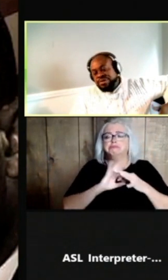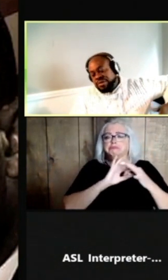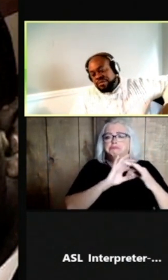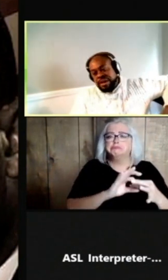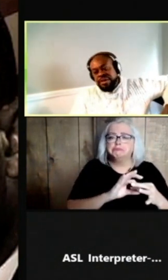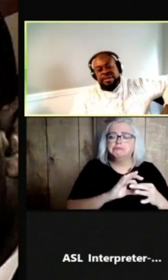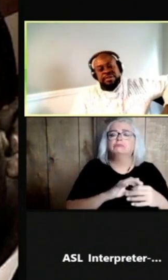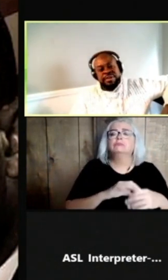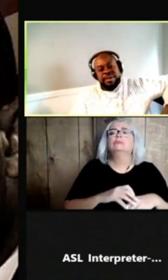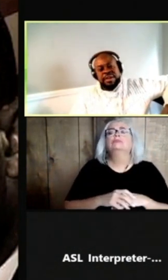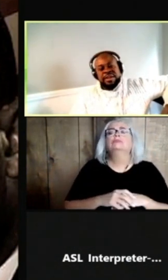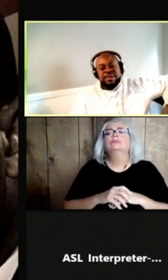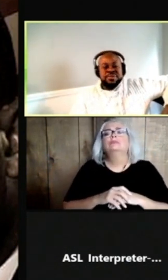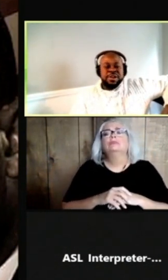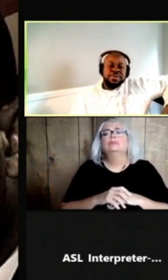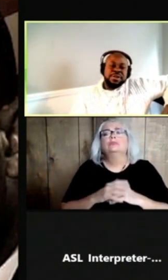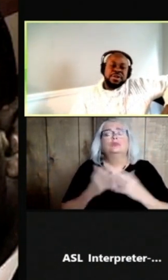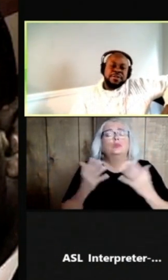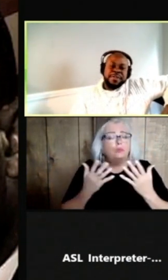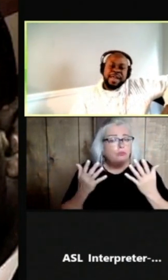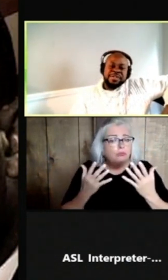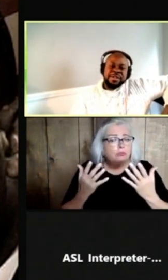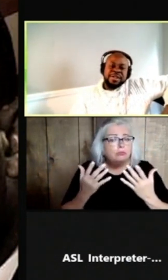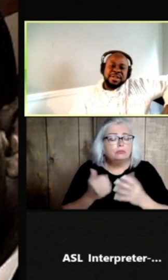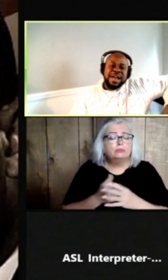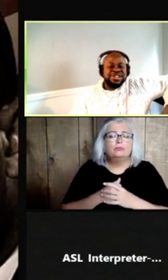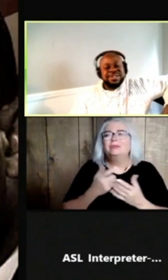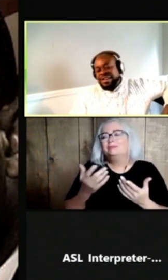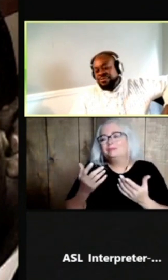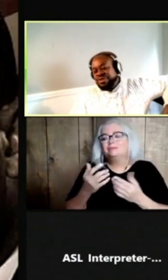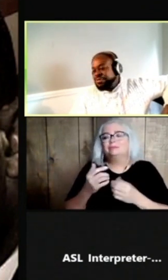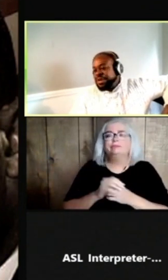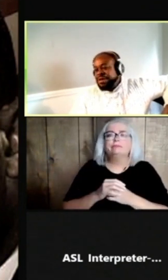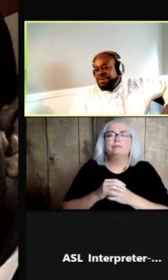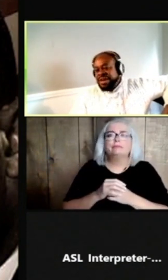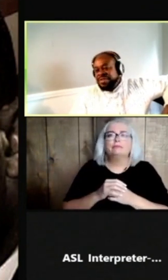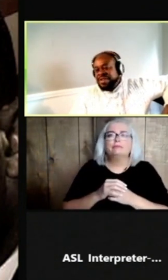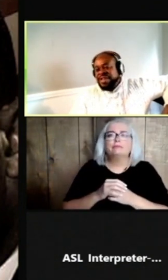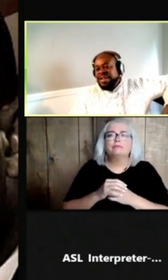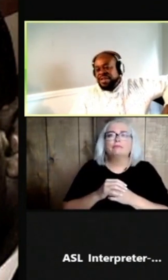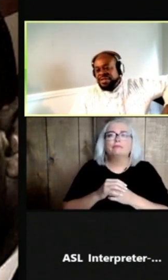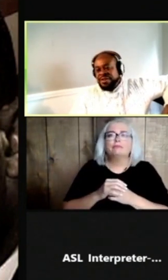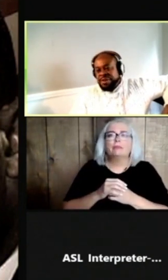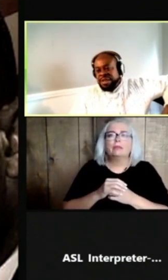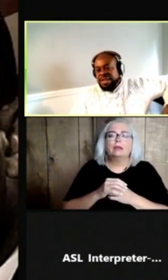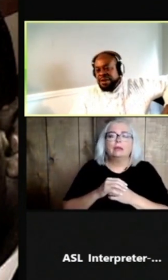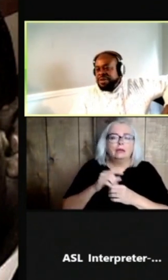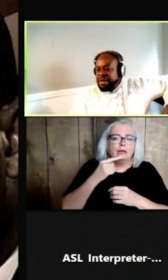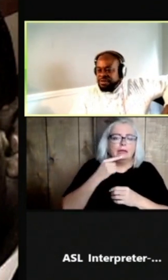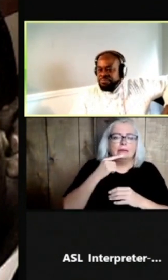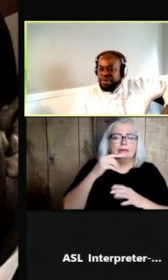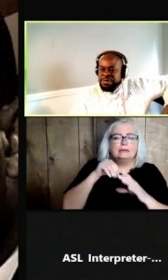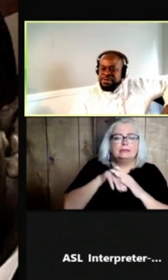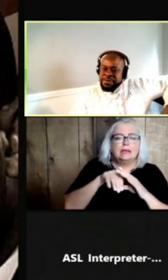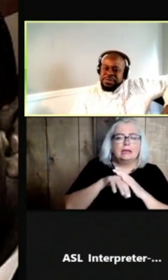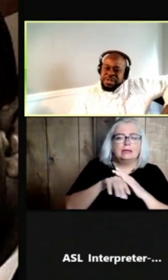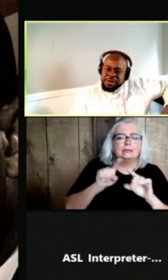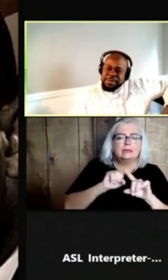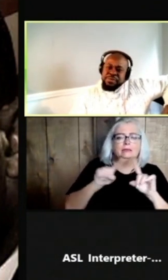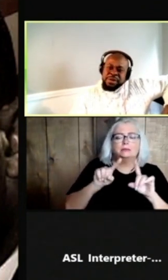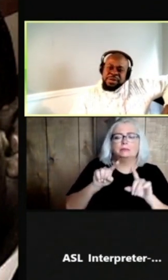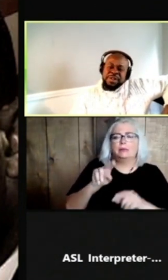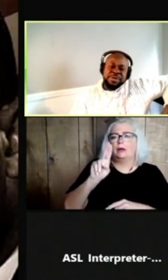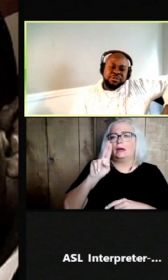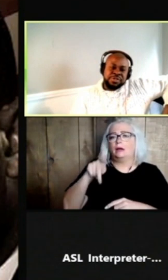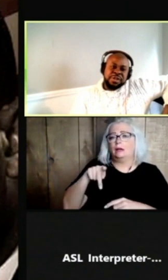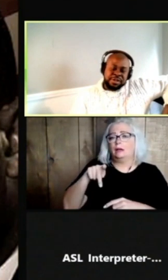differences or racial disparities. And what I'm going to call vaccine, the word should be uptake. It says access there, but I think uptake is a broader term for thinking